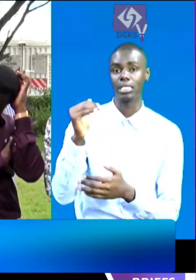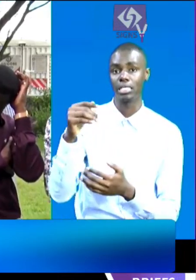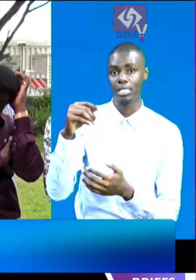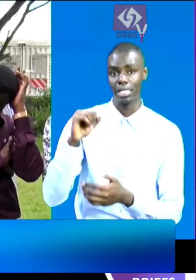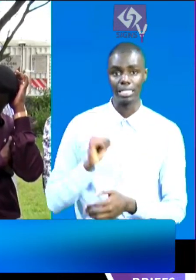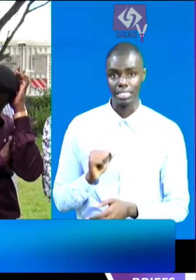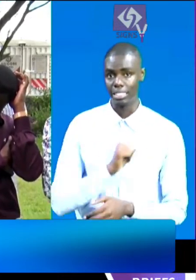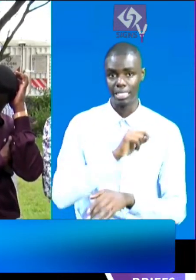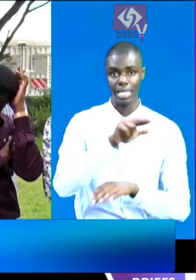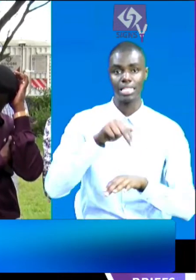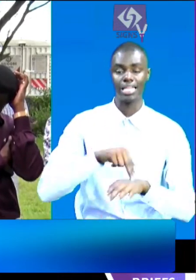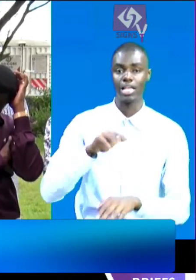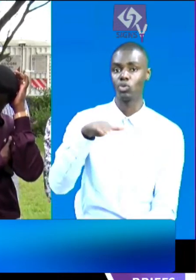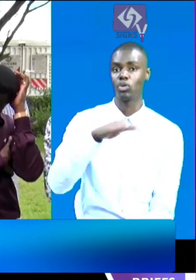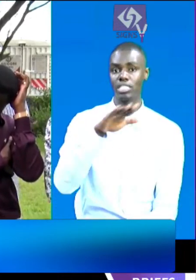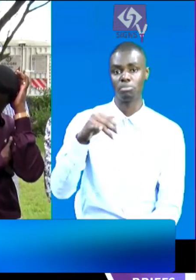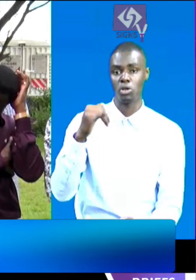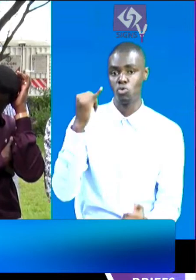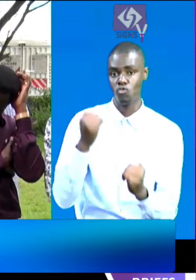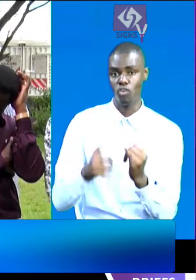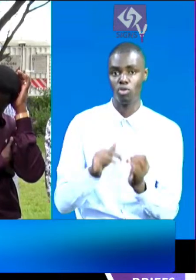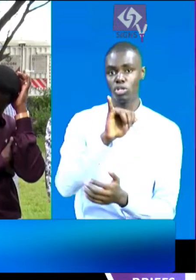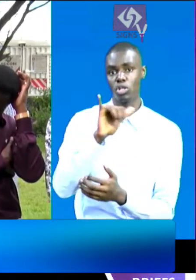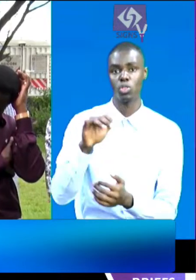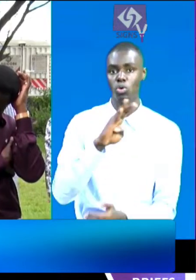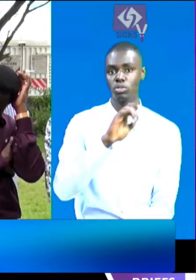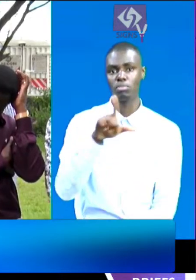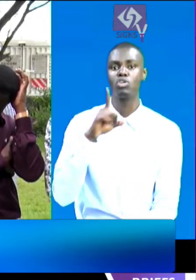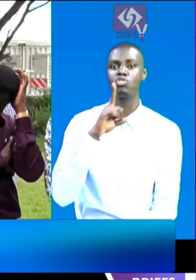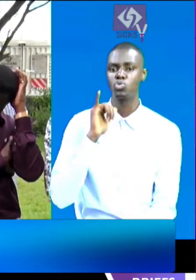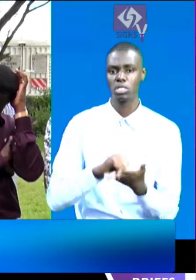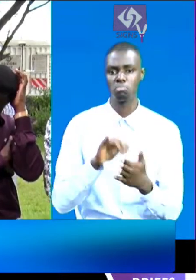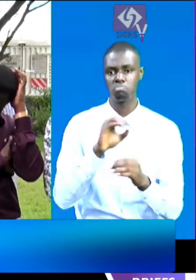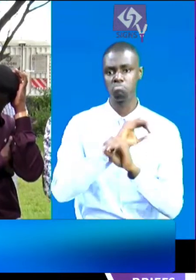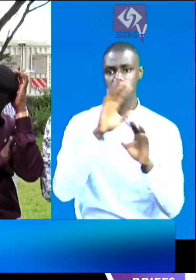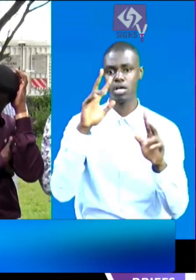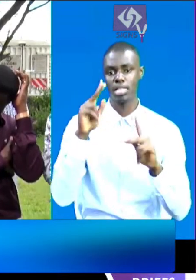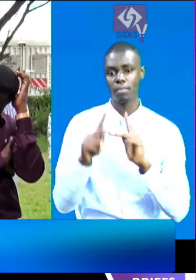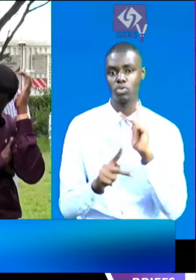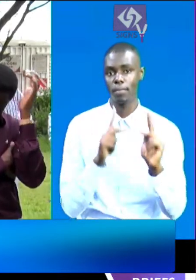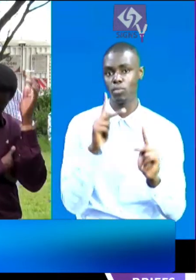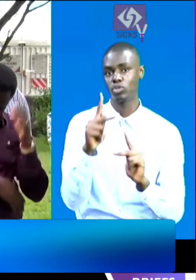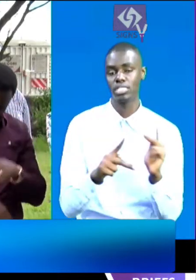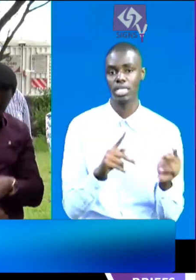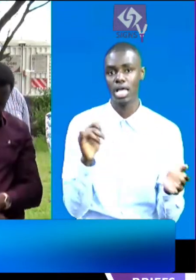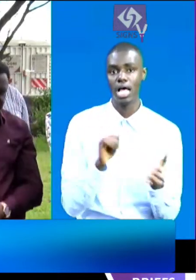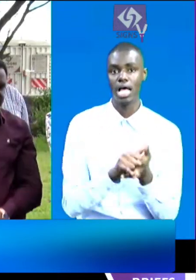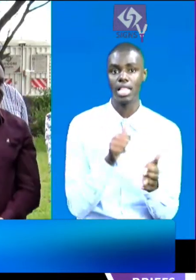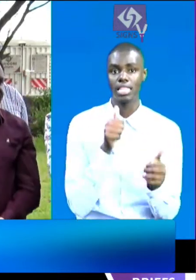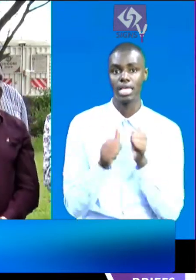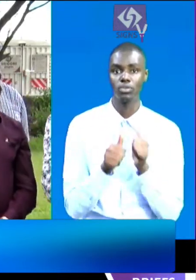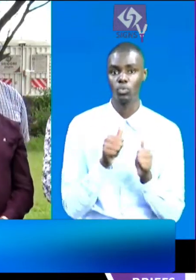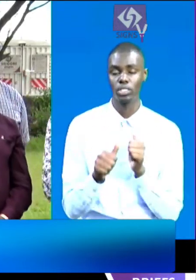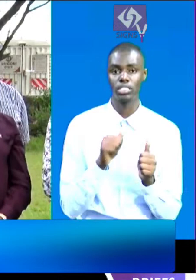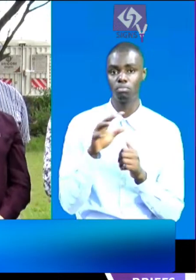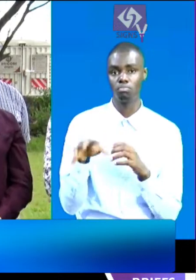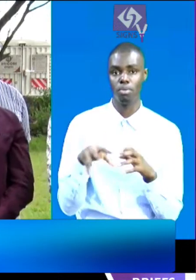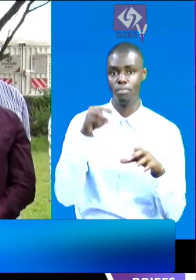National Assembly to finalize with those bills, so that it is very clear on the procedure and that which